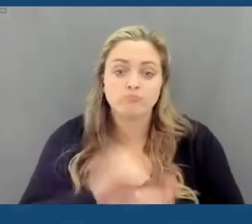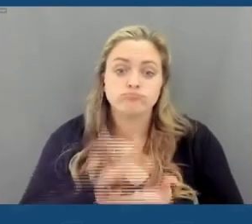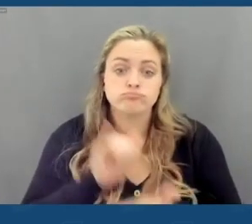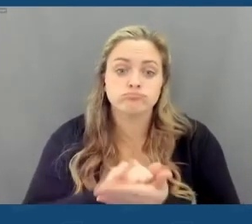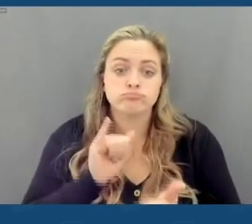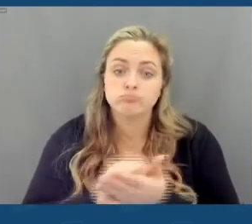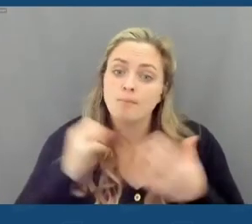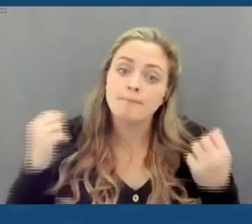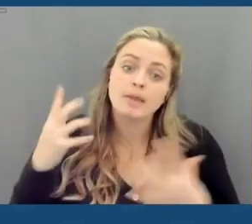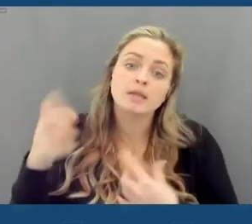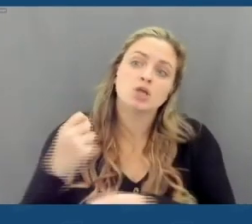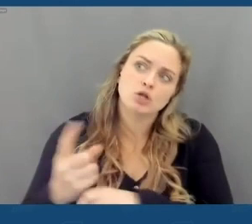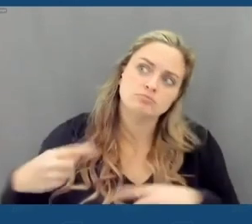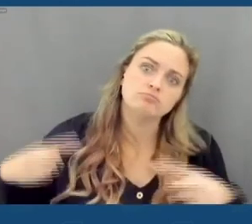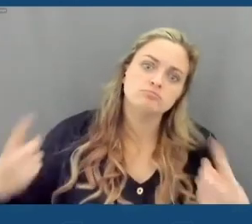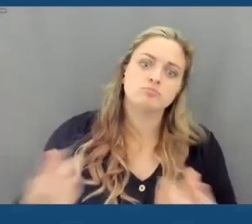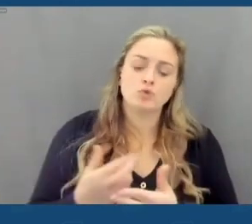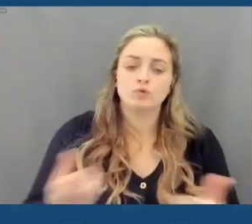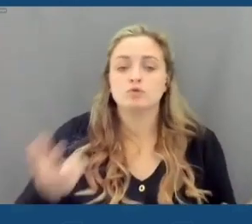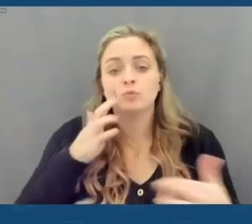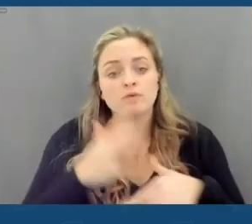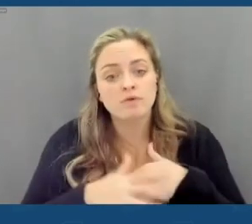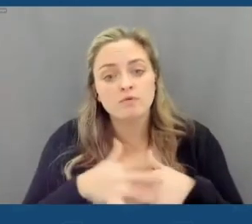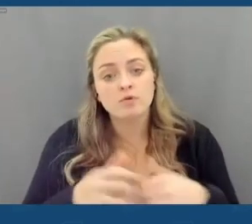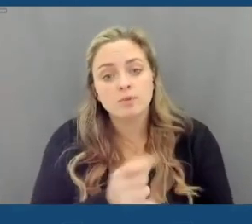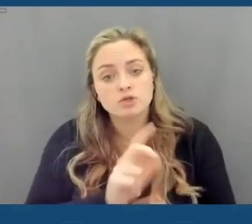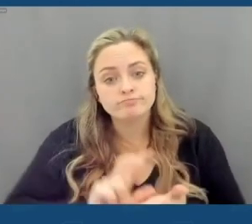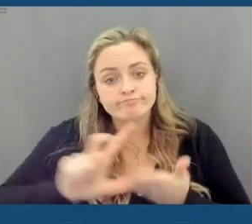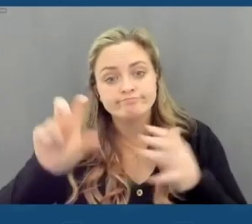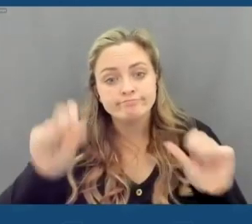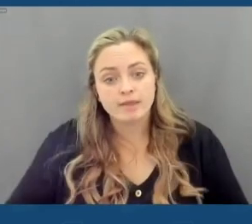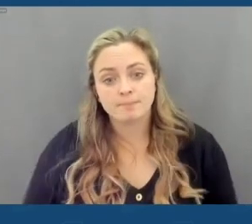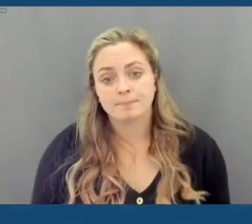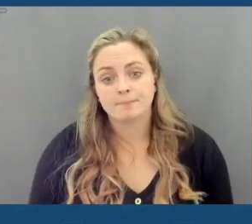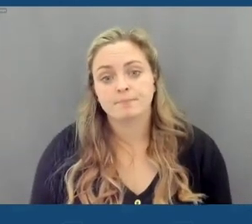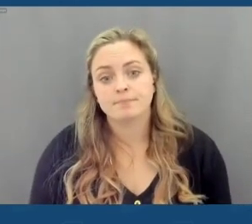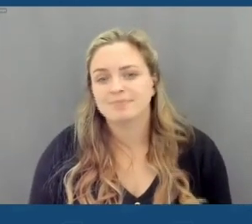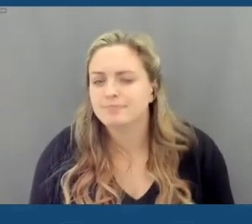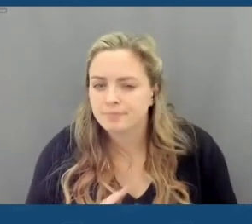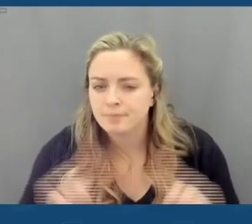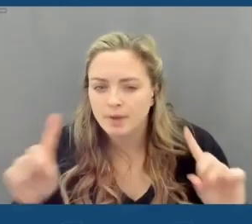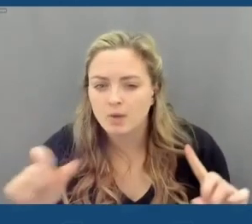decades for us to have the resources to make these investments. But you know what? We don't